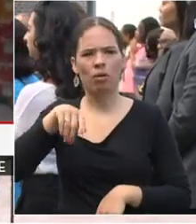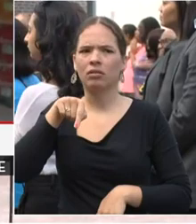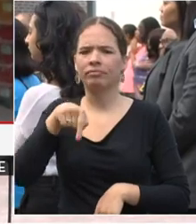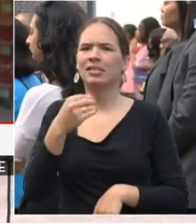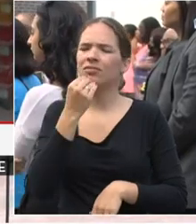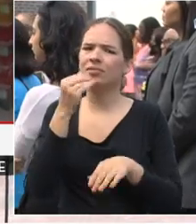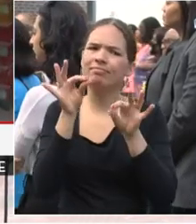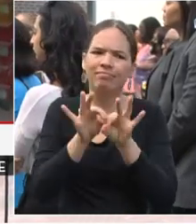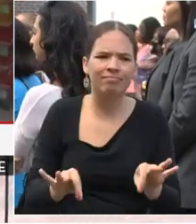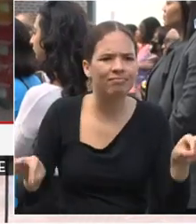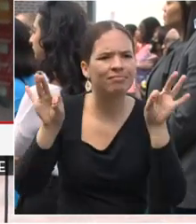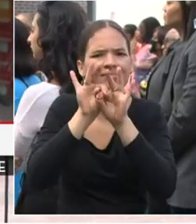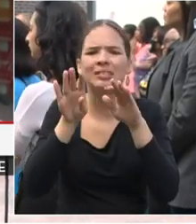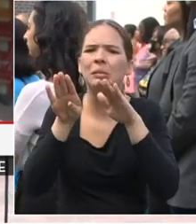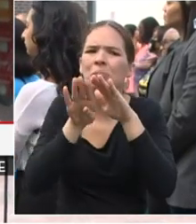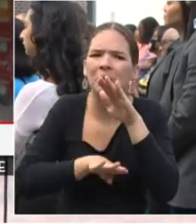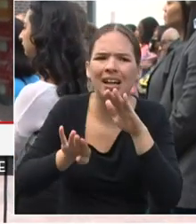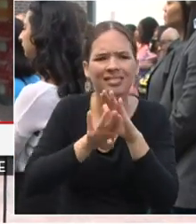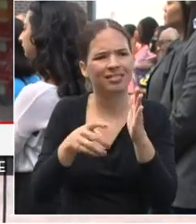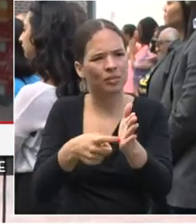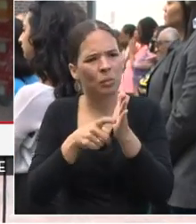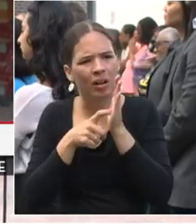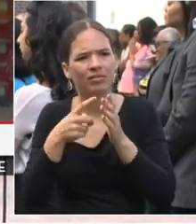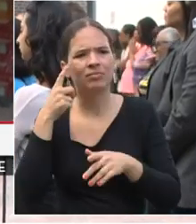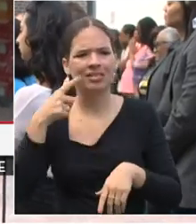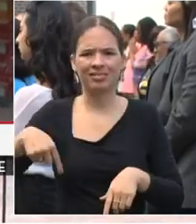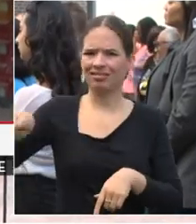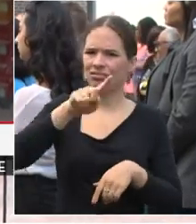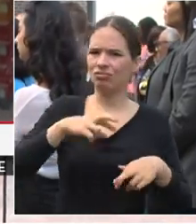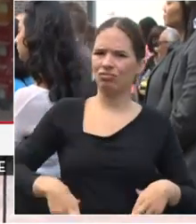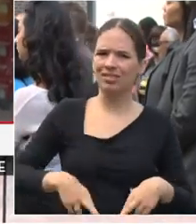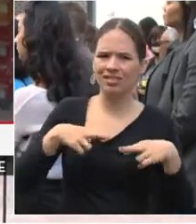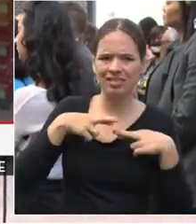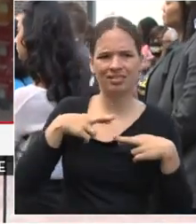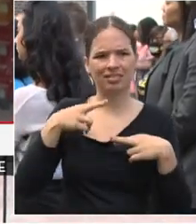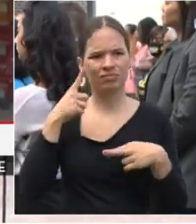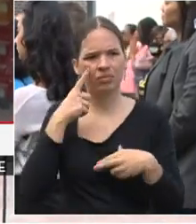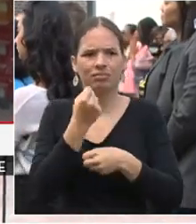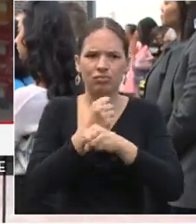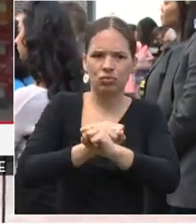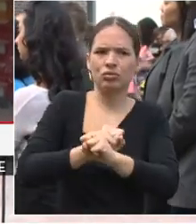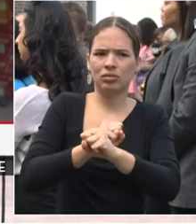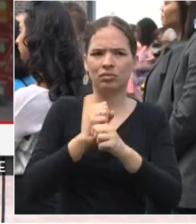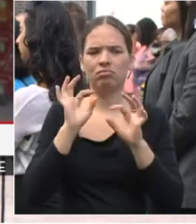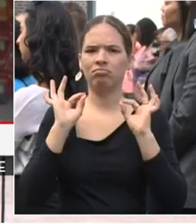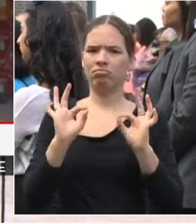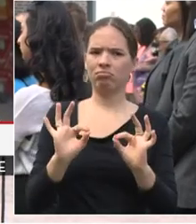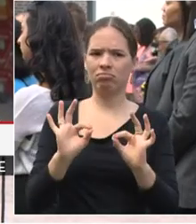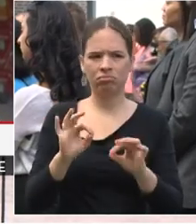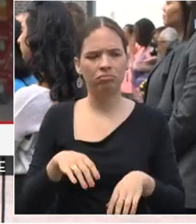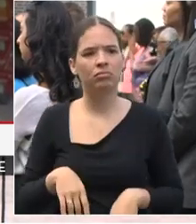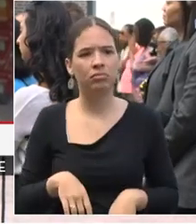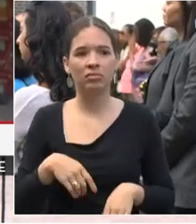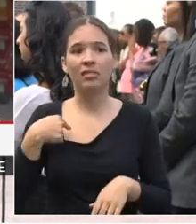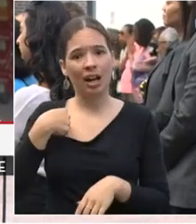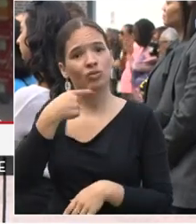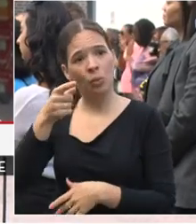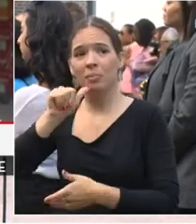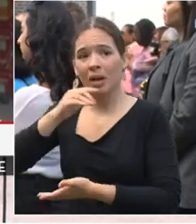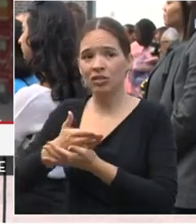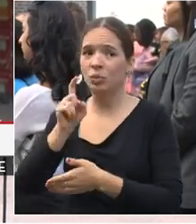building block. It makes us secure. It helps us grow. And as I tell my daughter, you have to eat your apples. It makes you